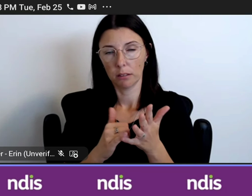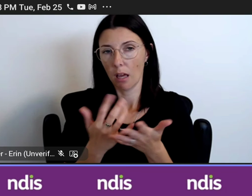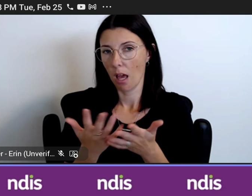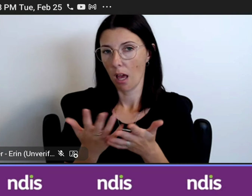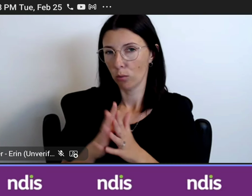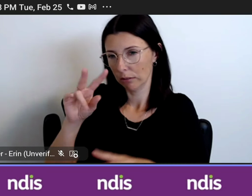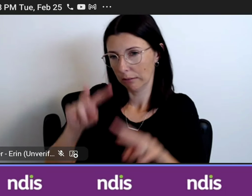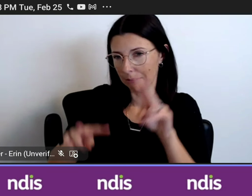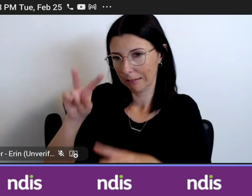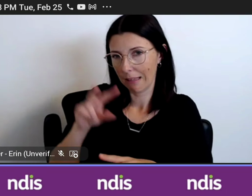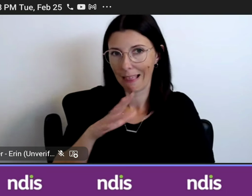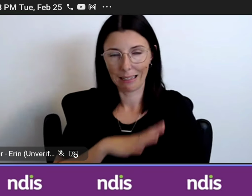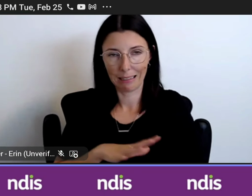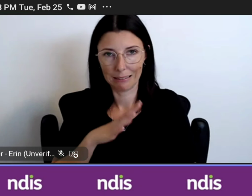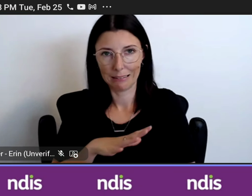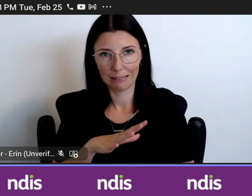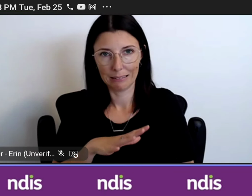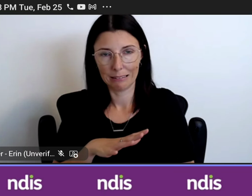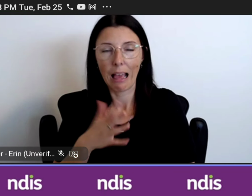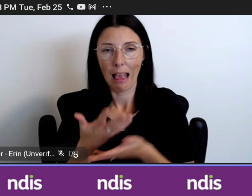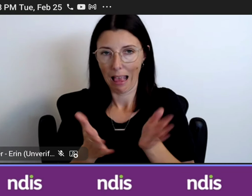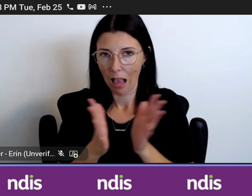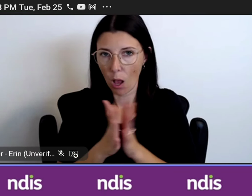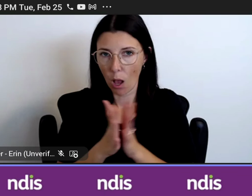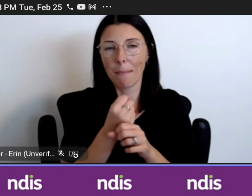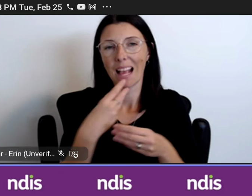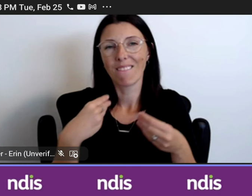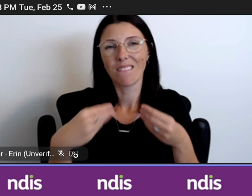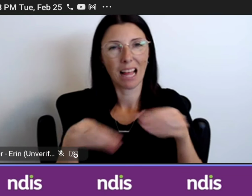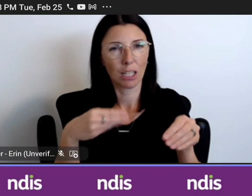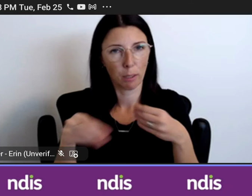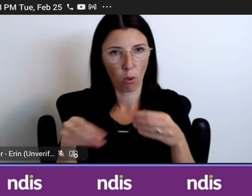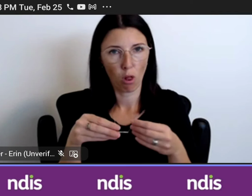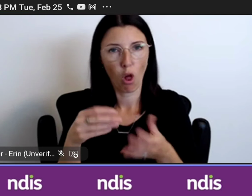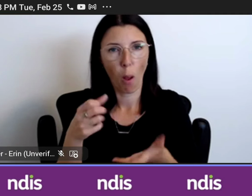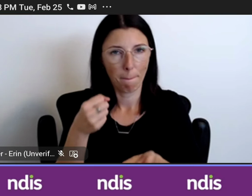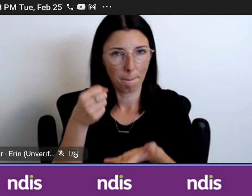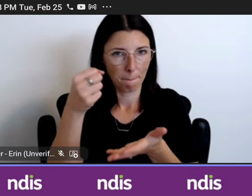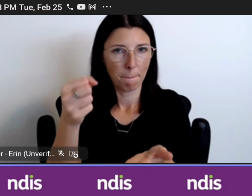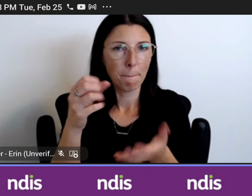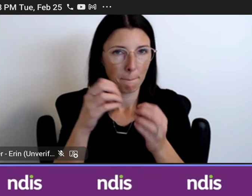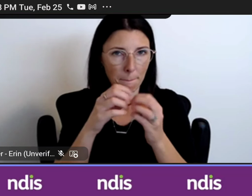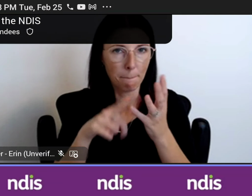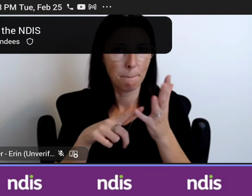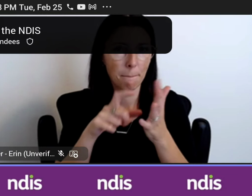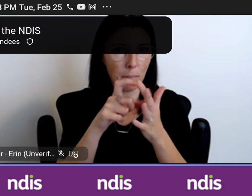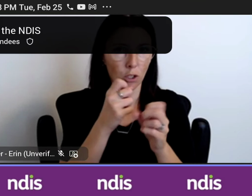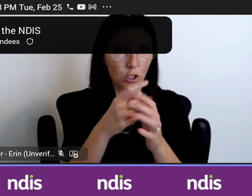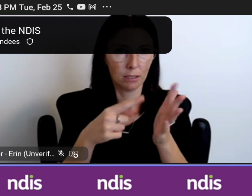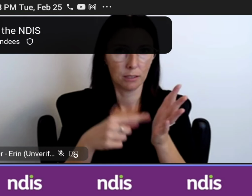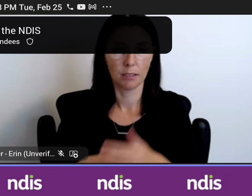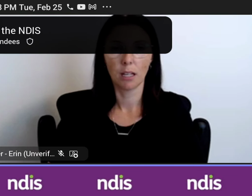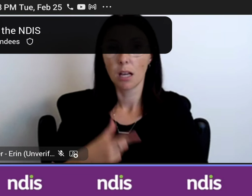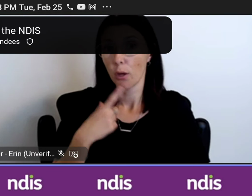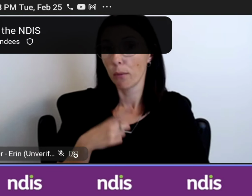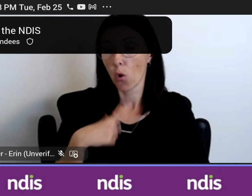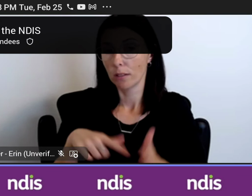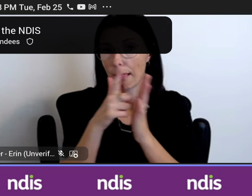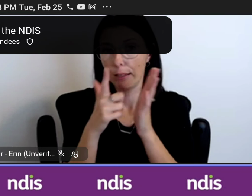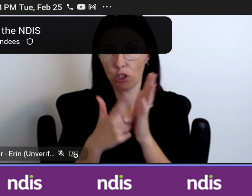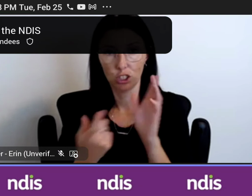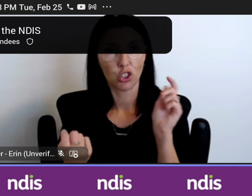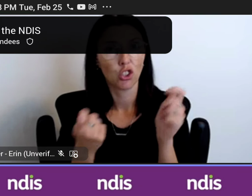how flexible budgets can be created. So because of changes to the legislation, plans will be built differently